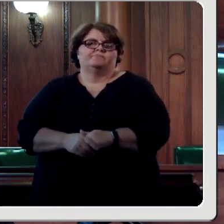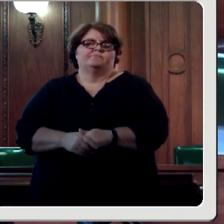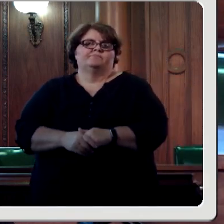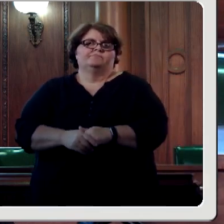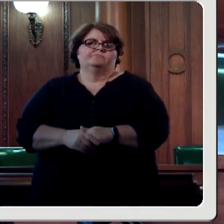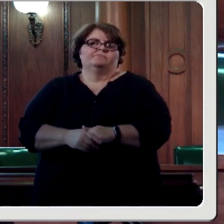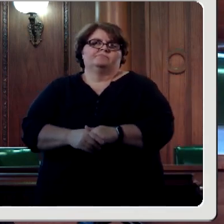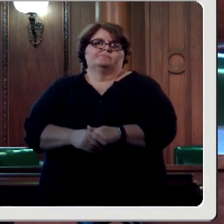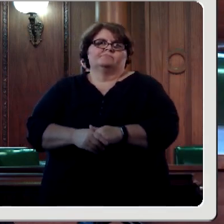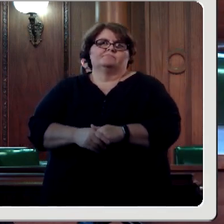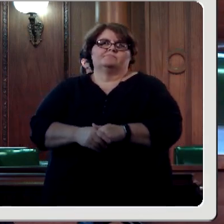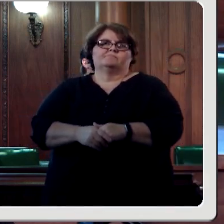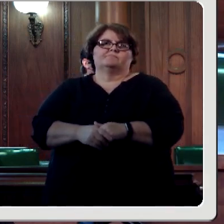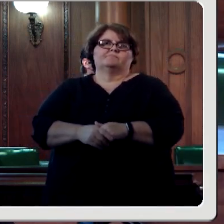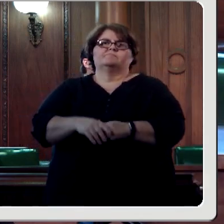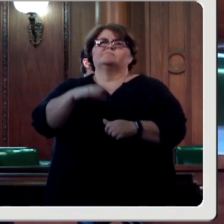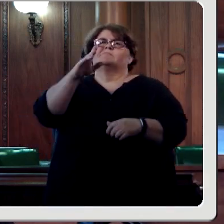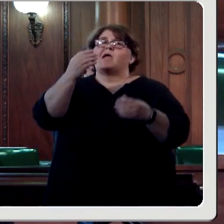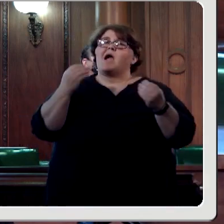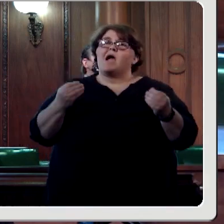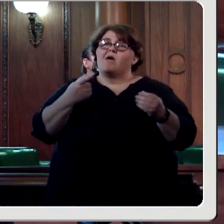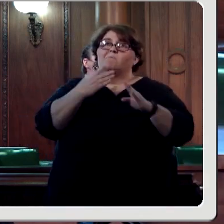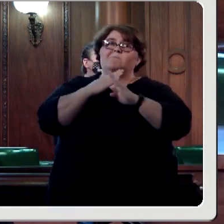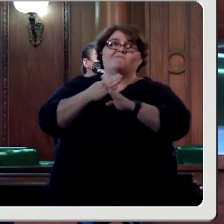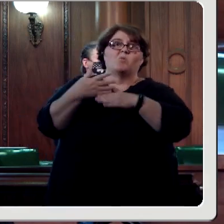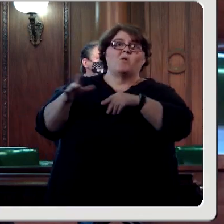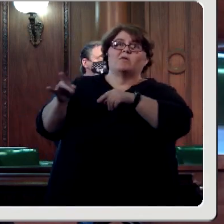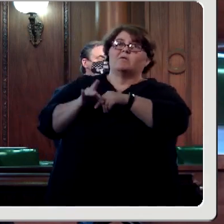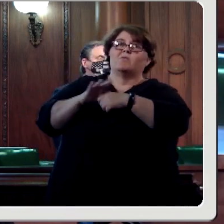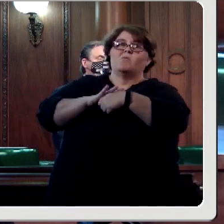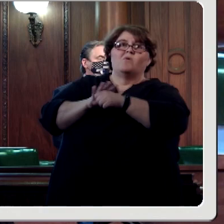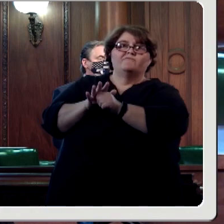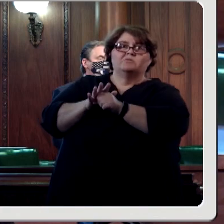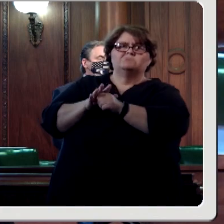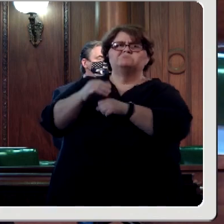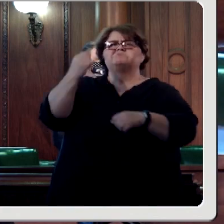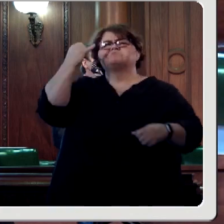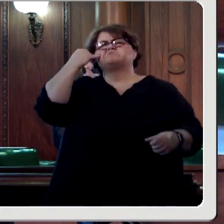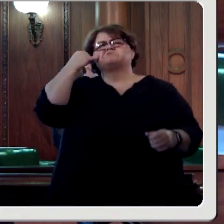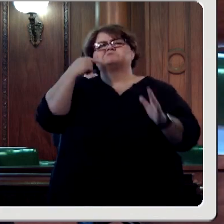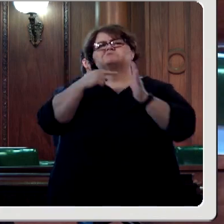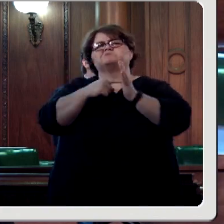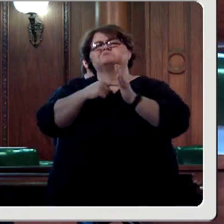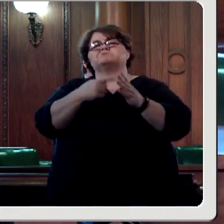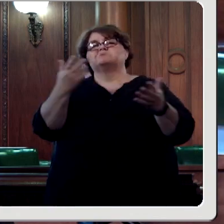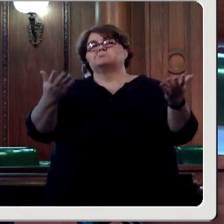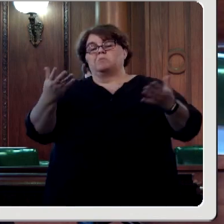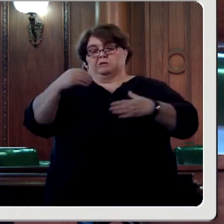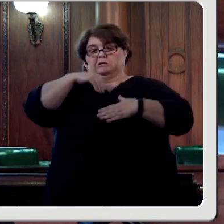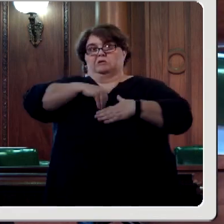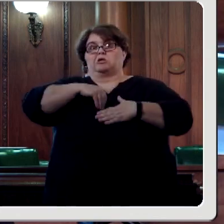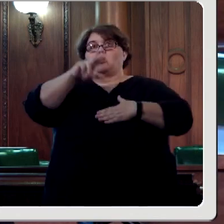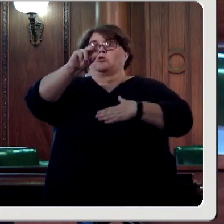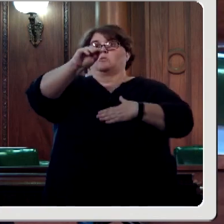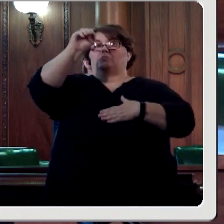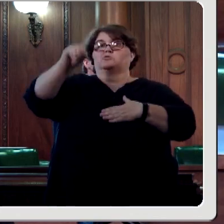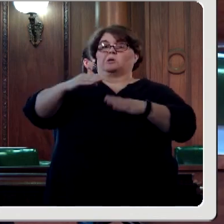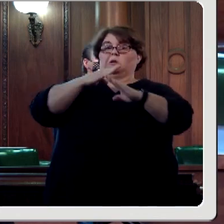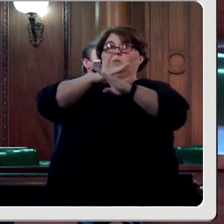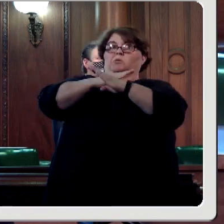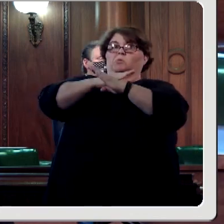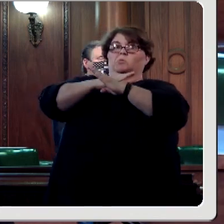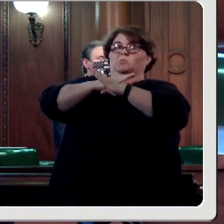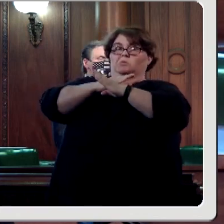immunity amongst a significant population such that there are no longer enough people vulnerable to the illness to continue to see further